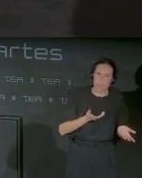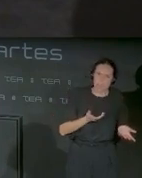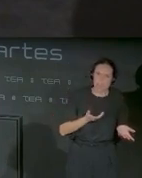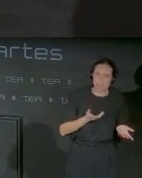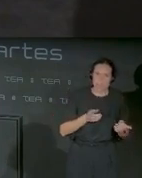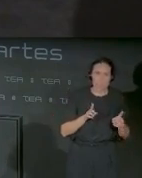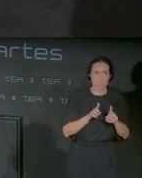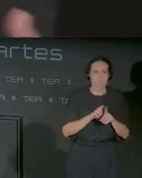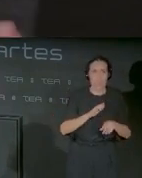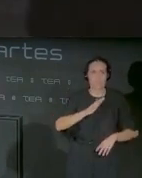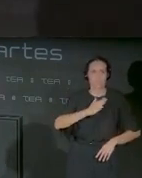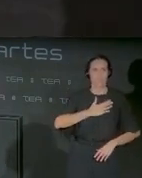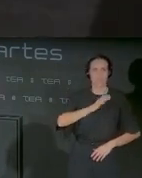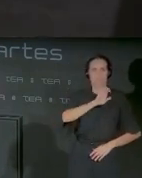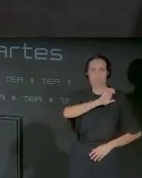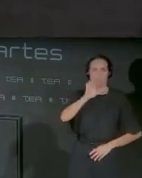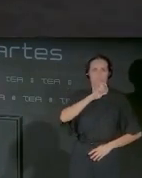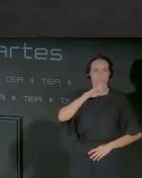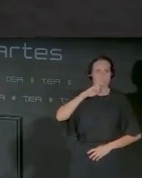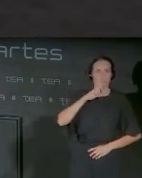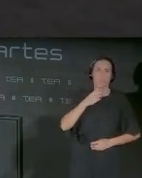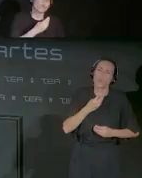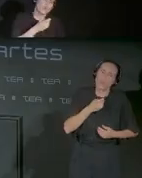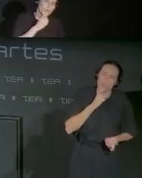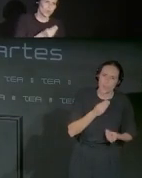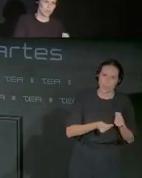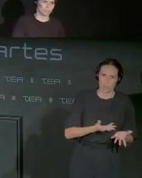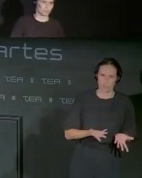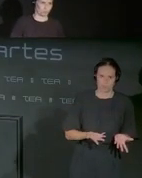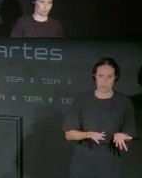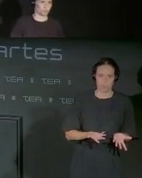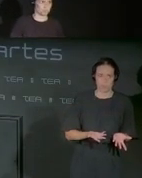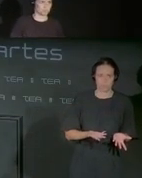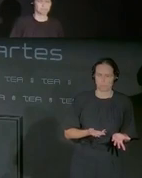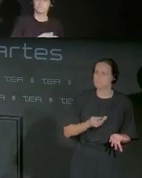about? Do you have any take on that?